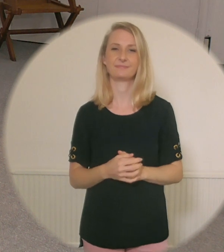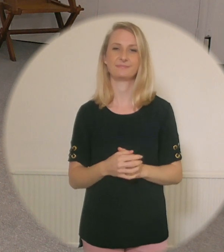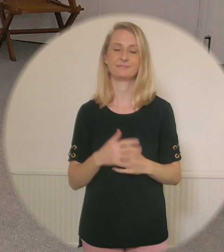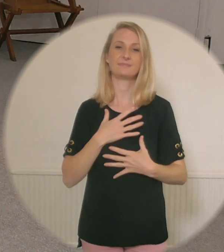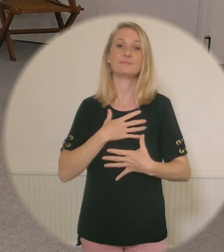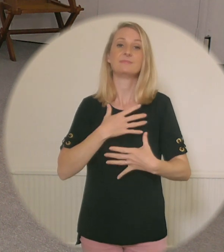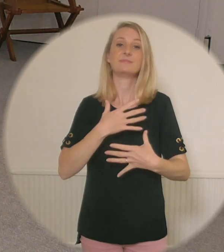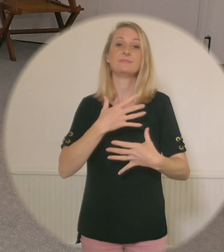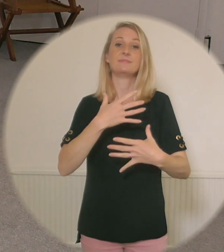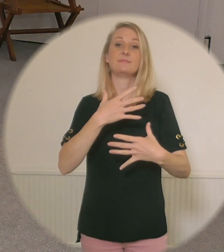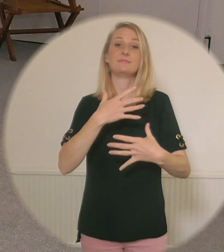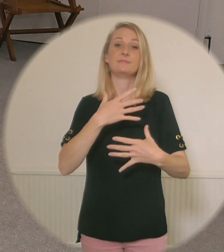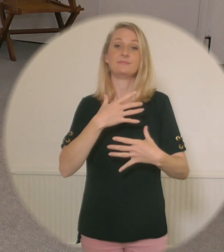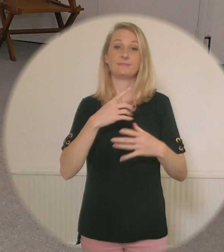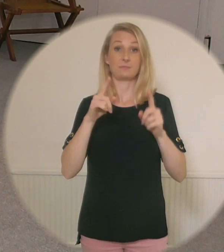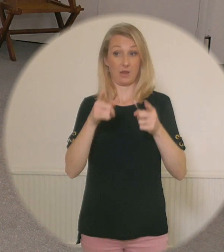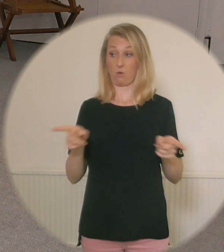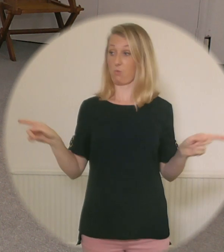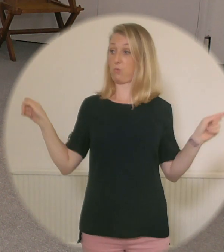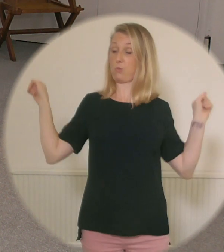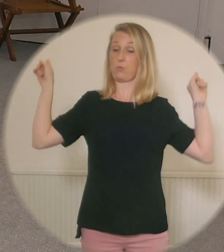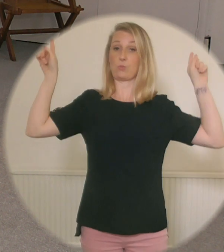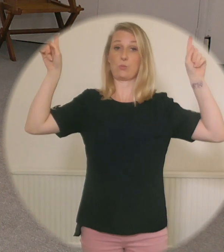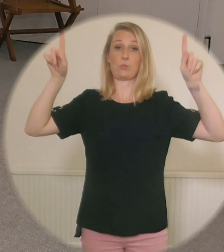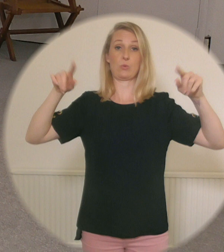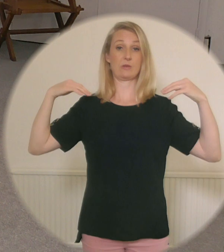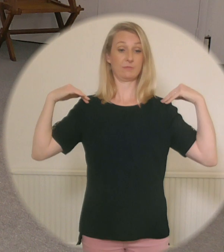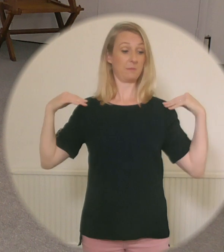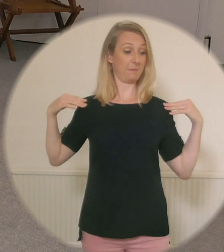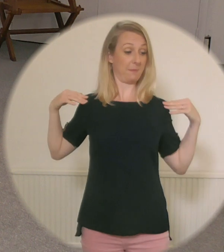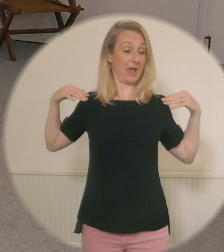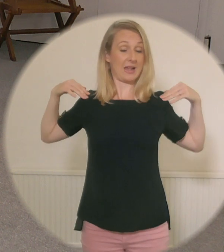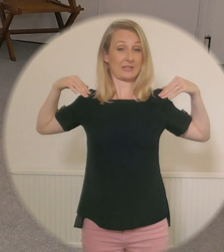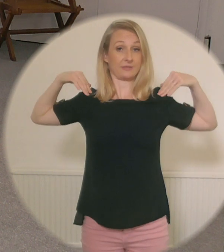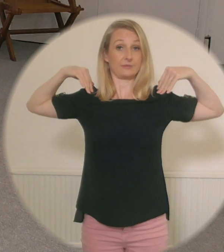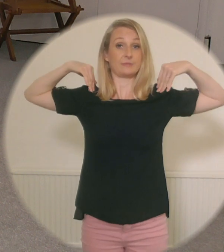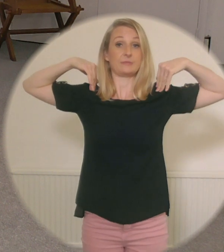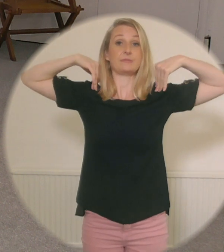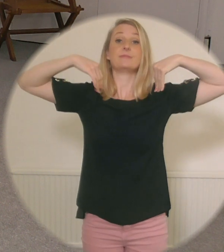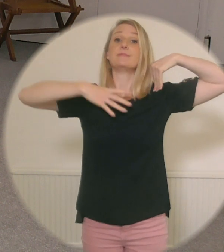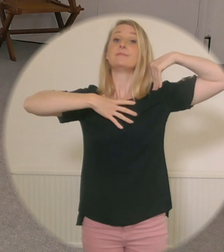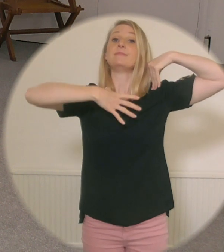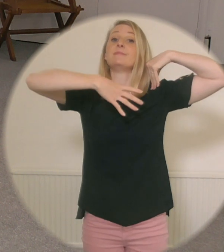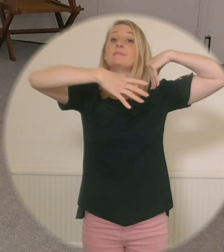Let's go in the other direction. Take the elbows back and up as you breathe in.